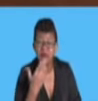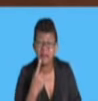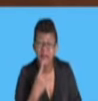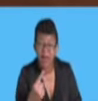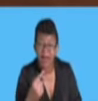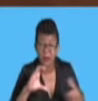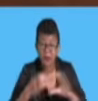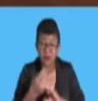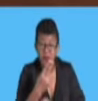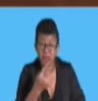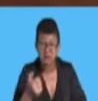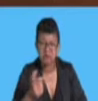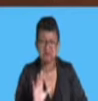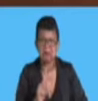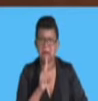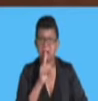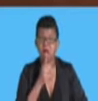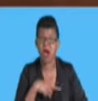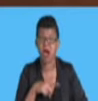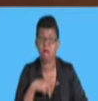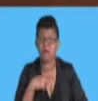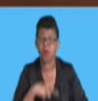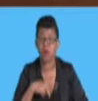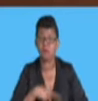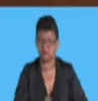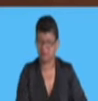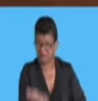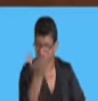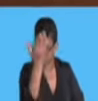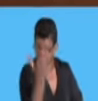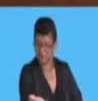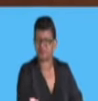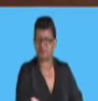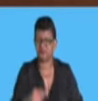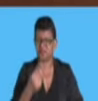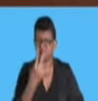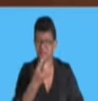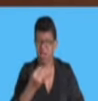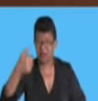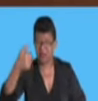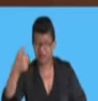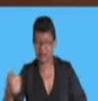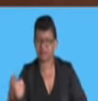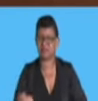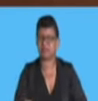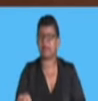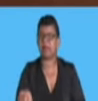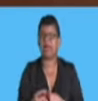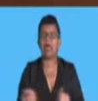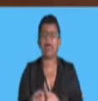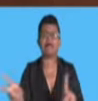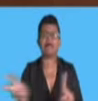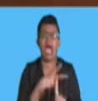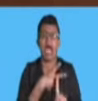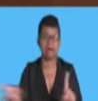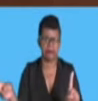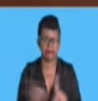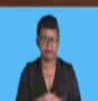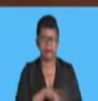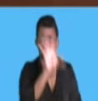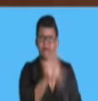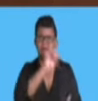His Excellency the President was a victim. He was forcibly removed as a cabinet minister in Prime